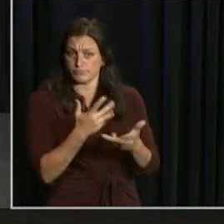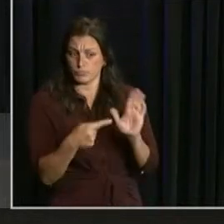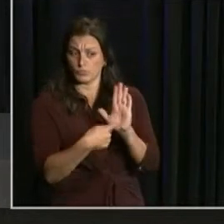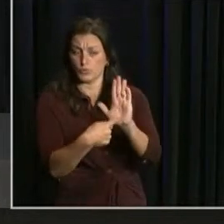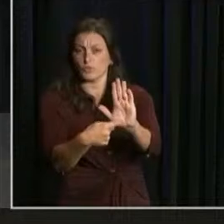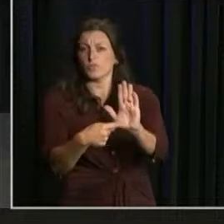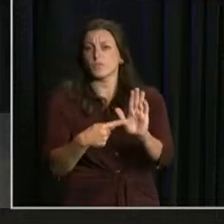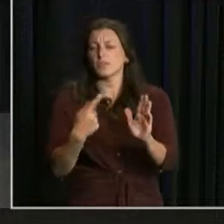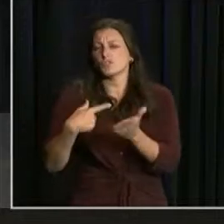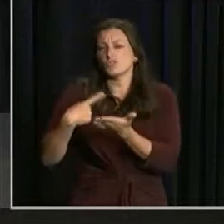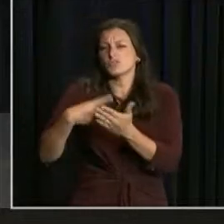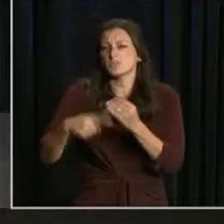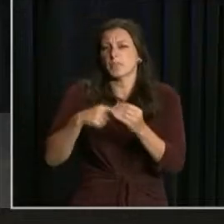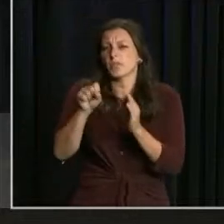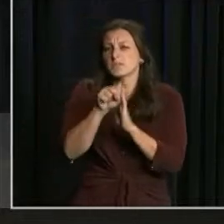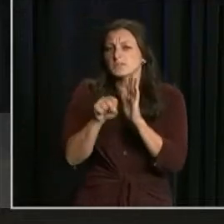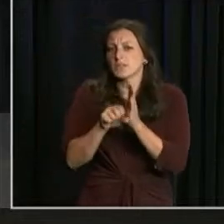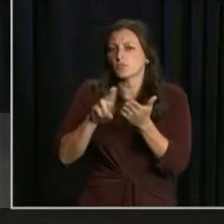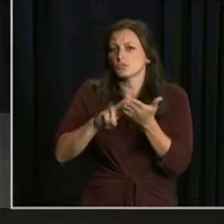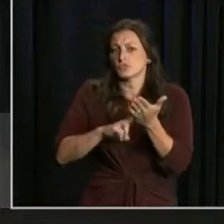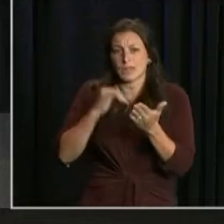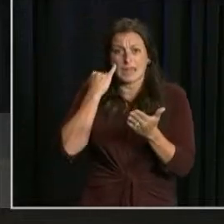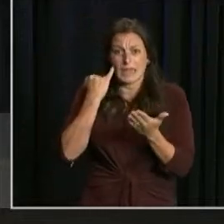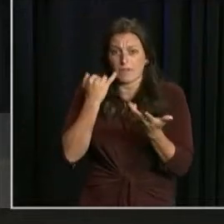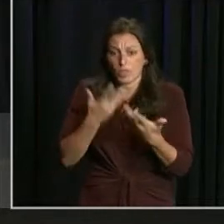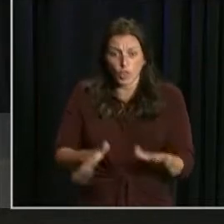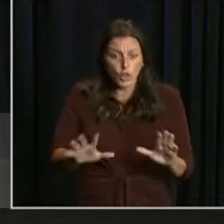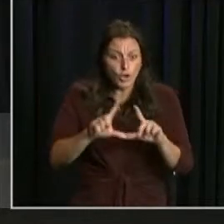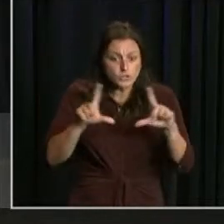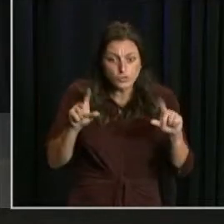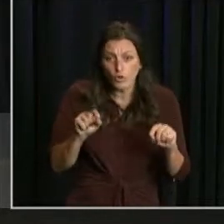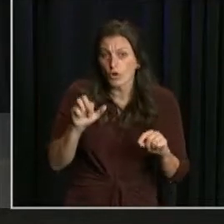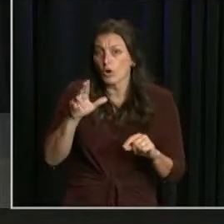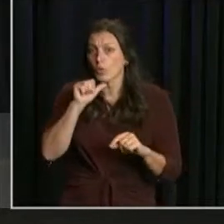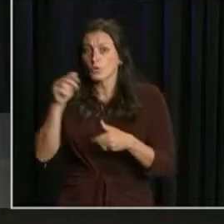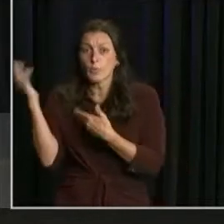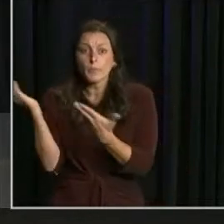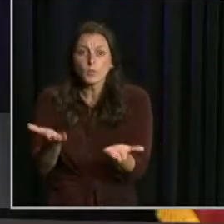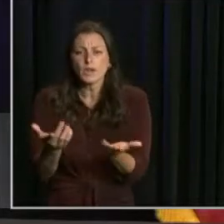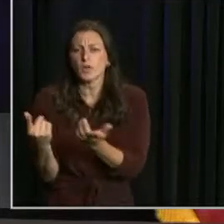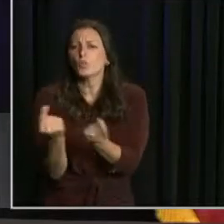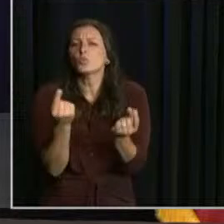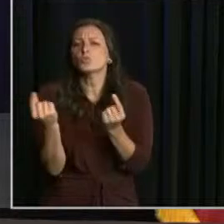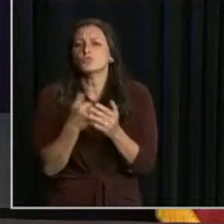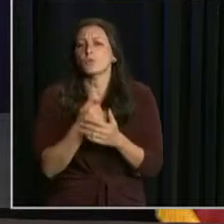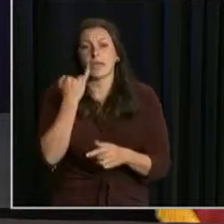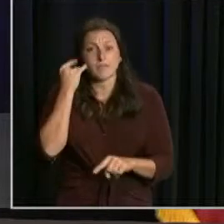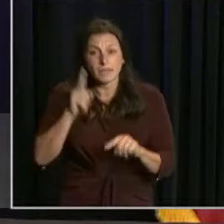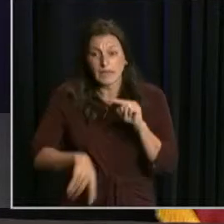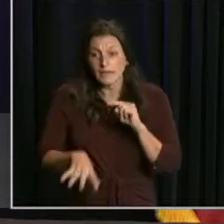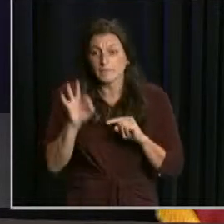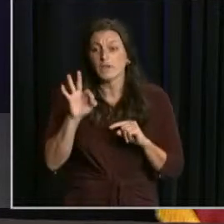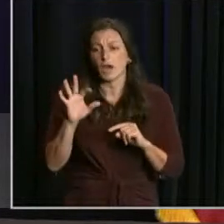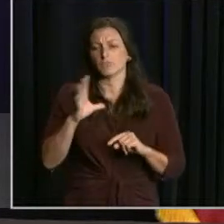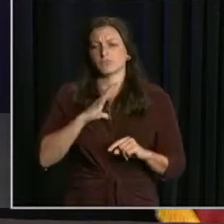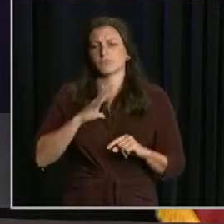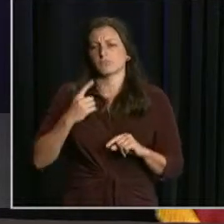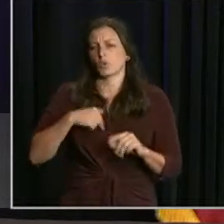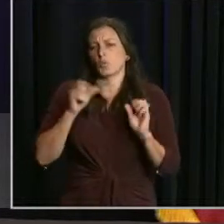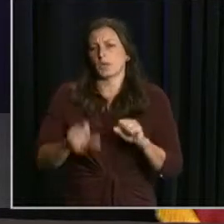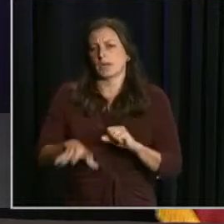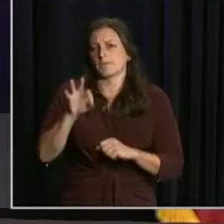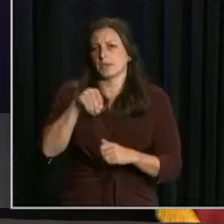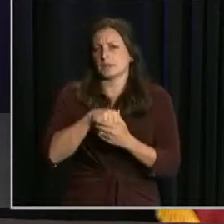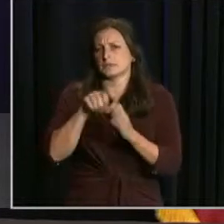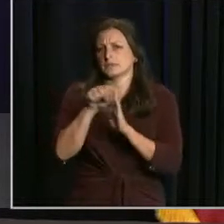state registry. If they don't bring their vaccination card or they can't find it. Mm-hmm. If they can't find it, we should be able to locate them in the